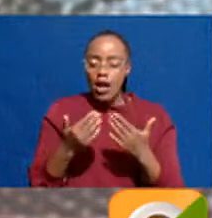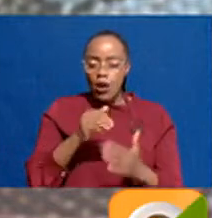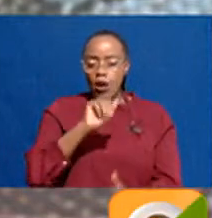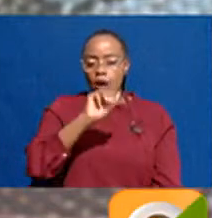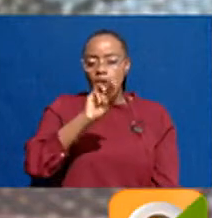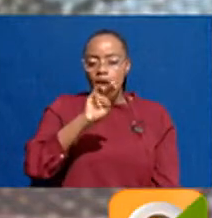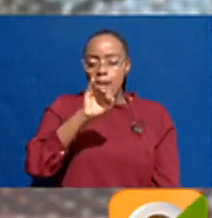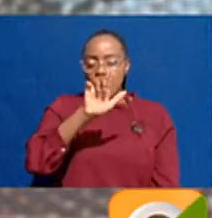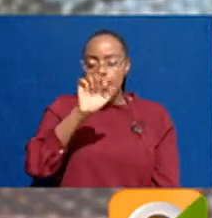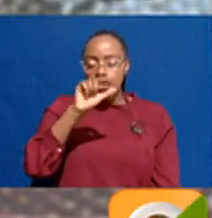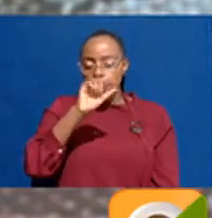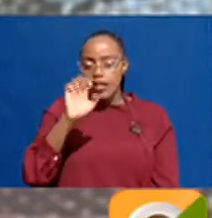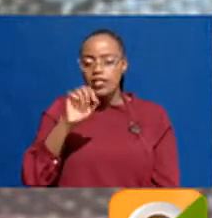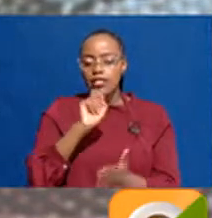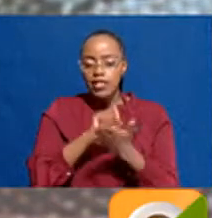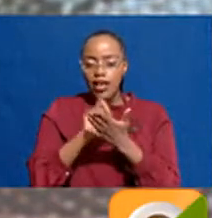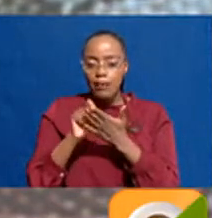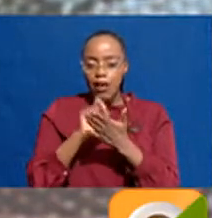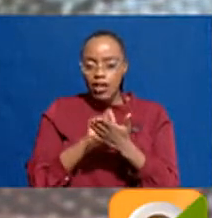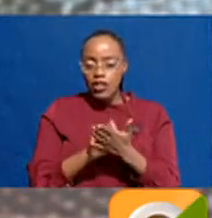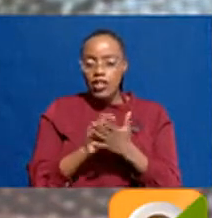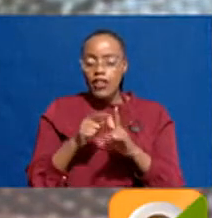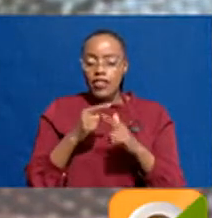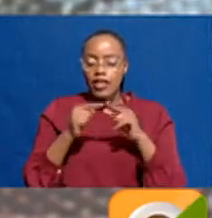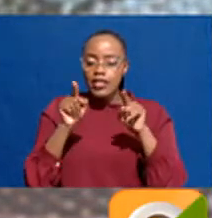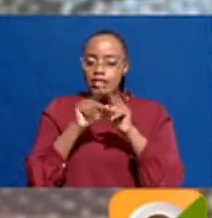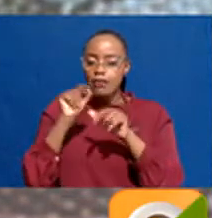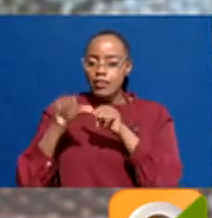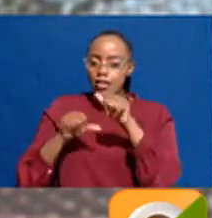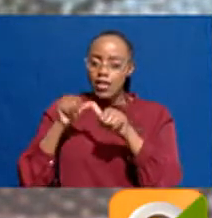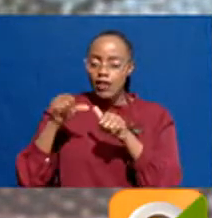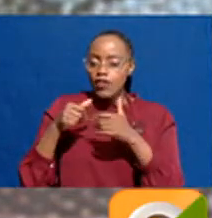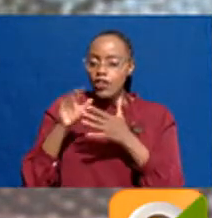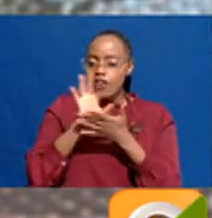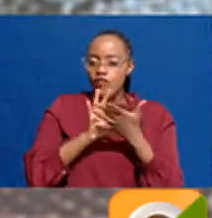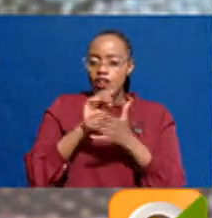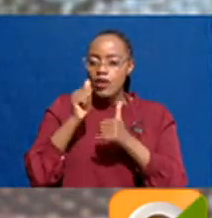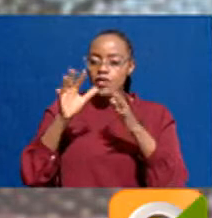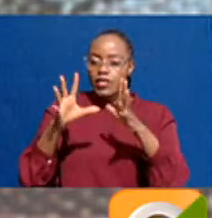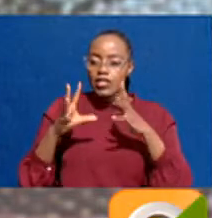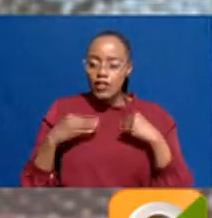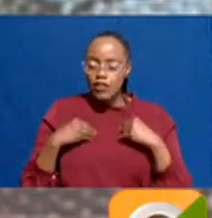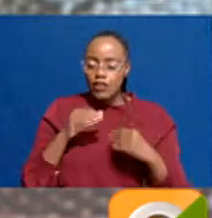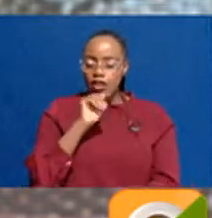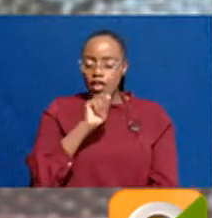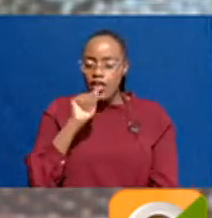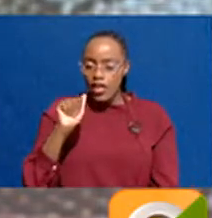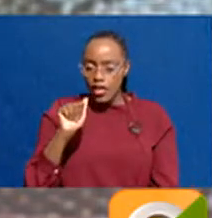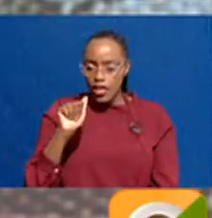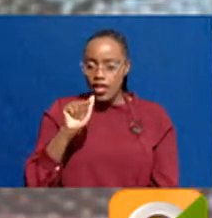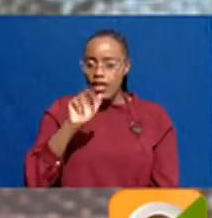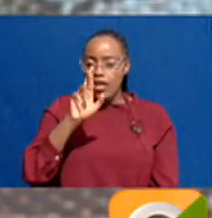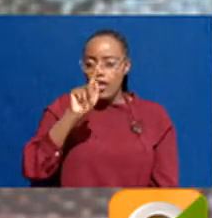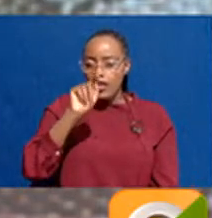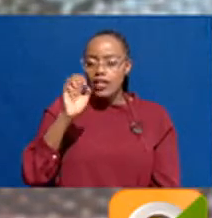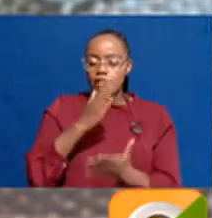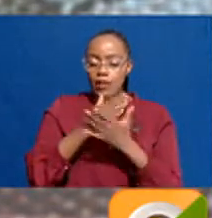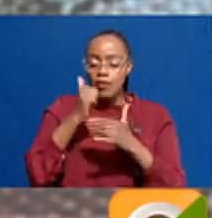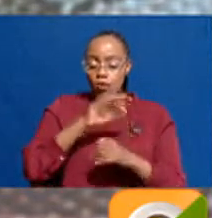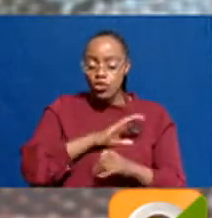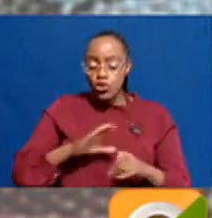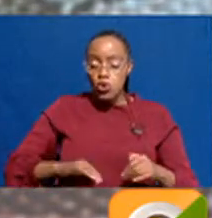mileage is computed, it's a scientific formula that is acceptable as an AA rate. So it's not something that the